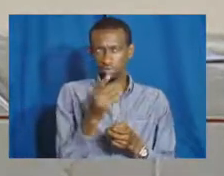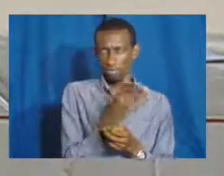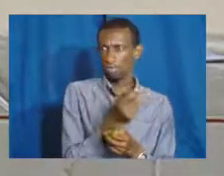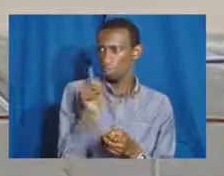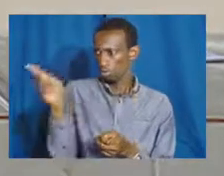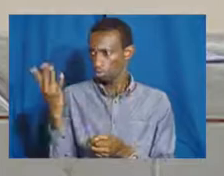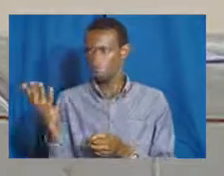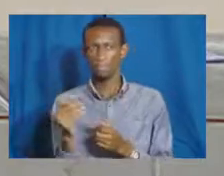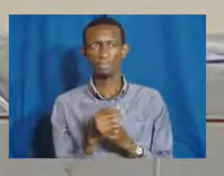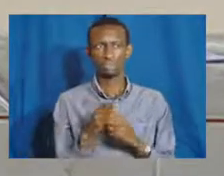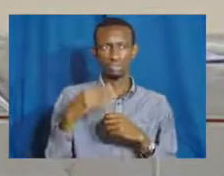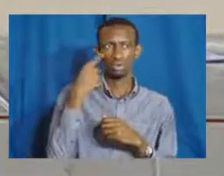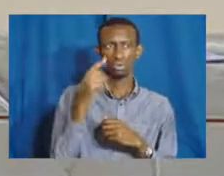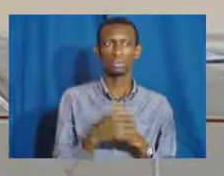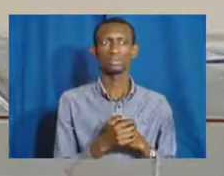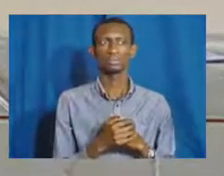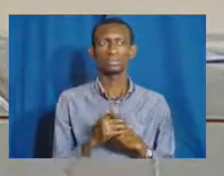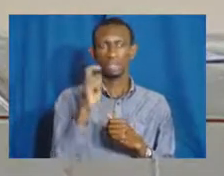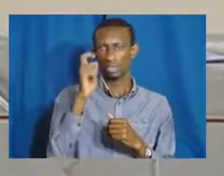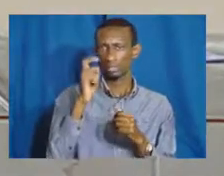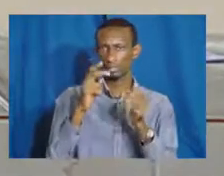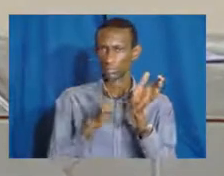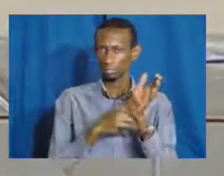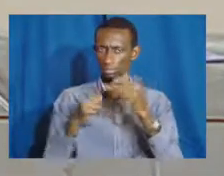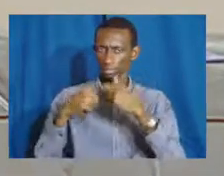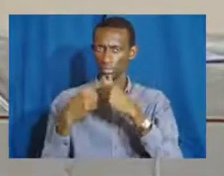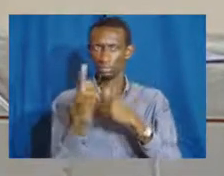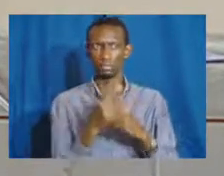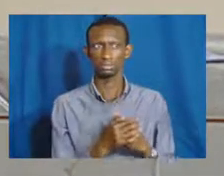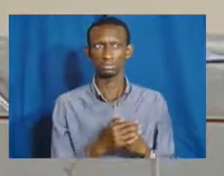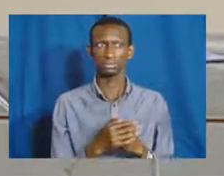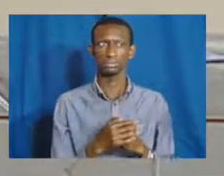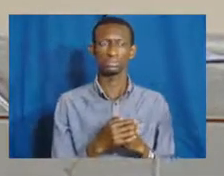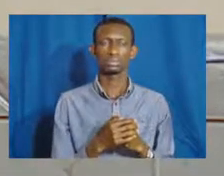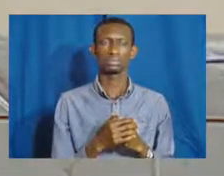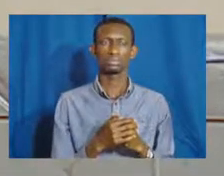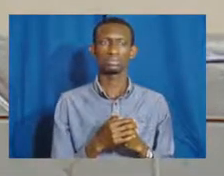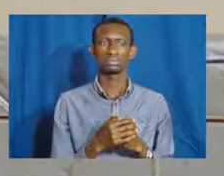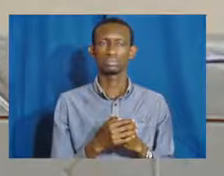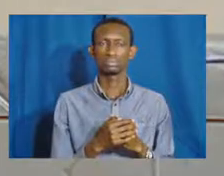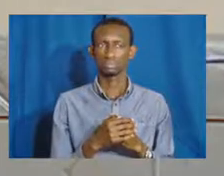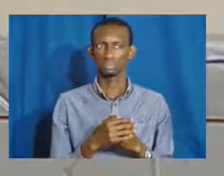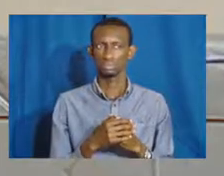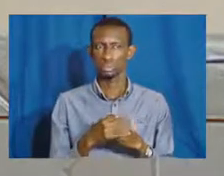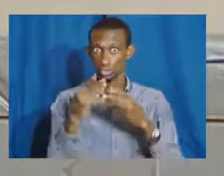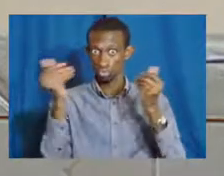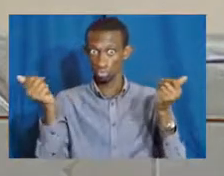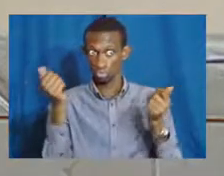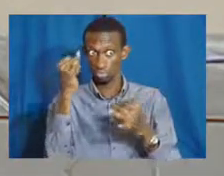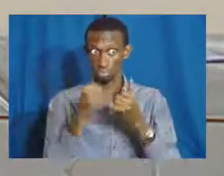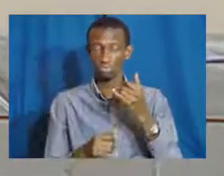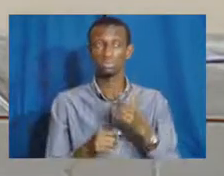having x equals minus 1. So the set of solution is minus